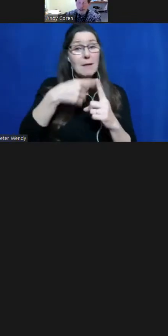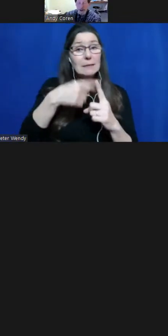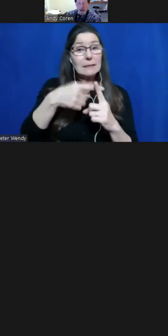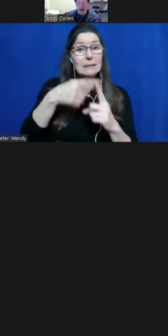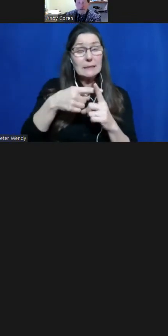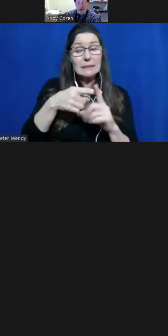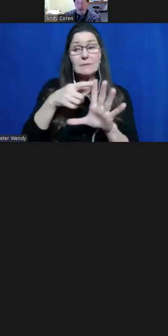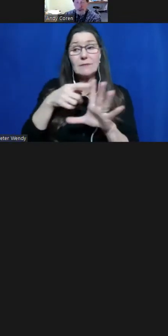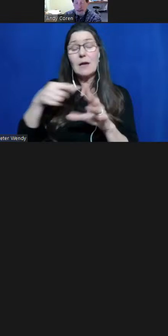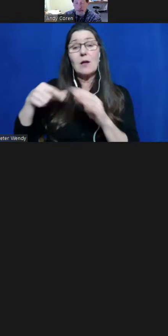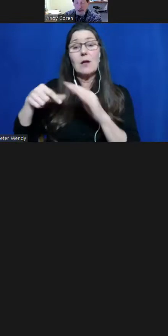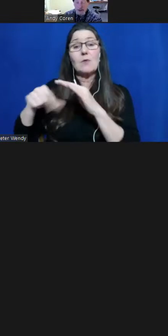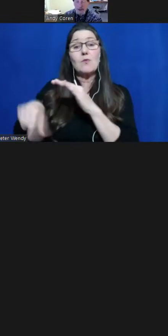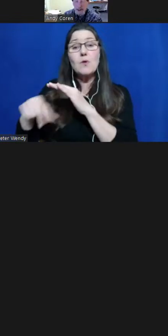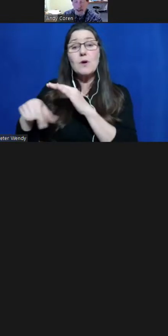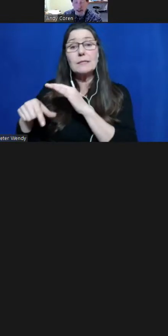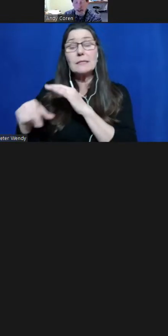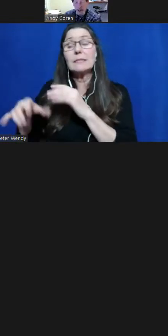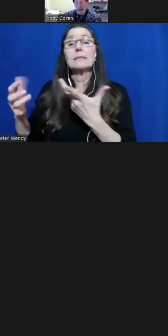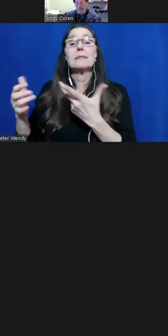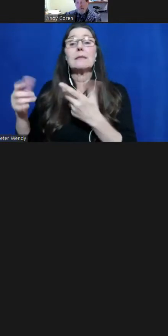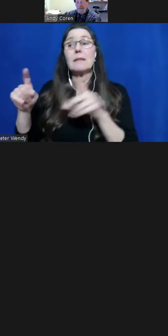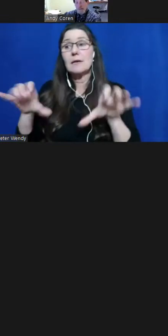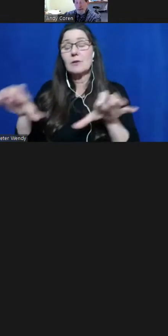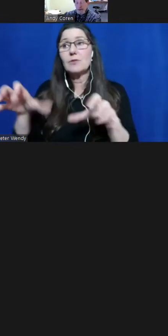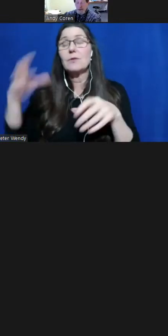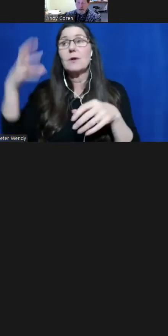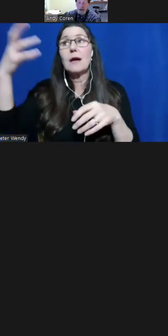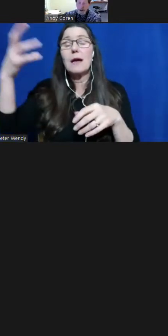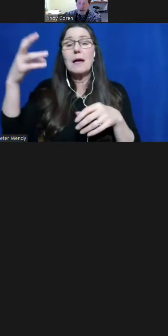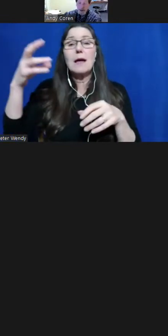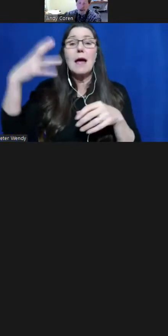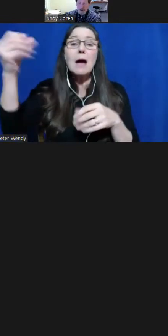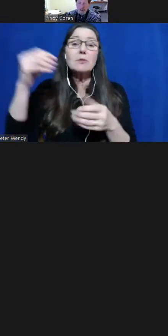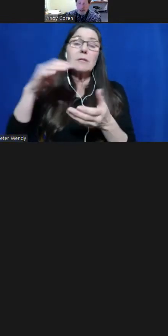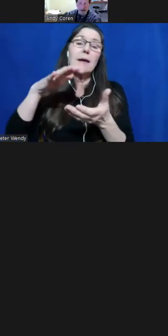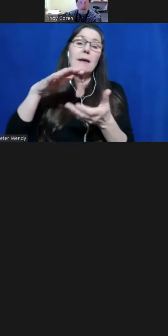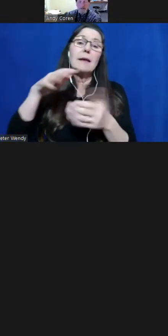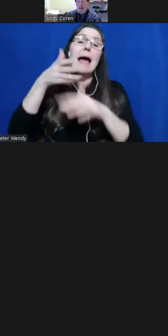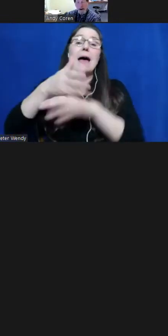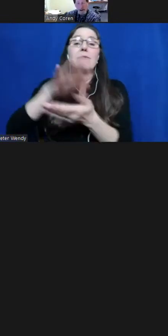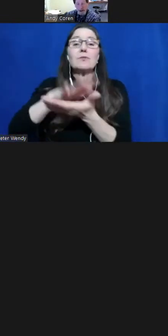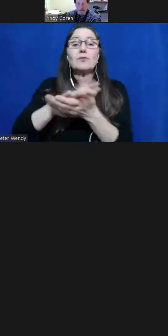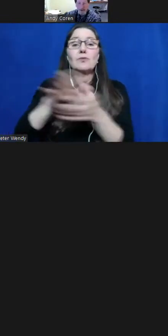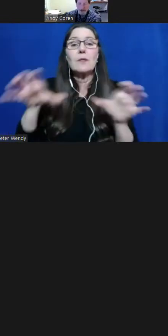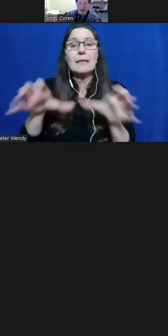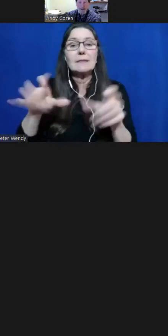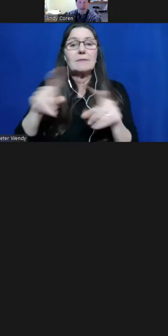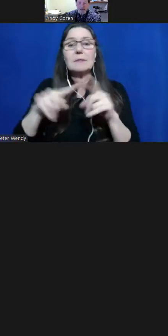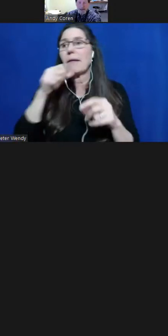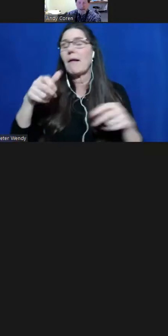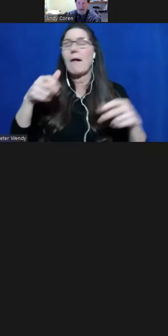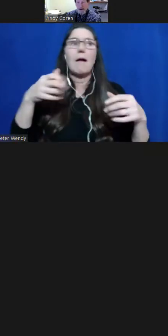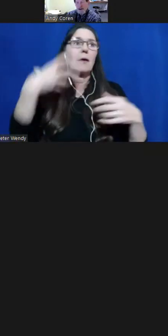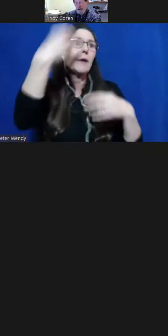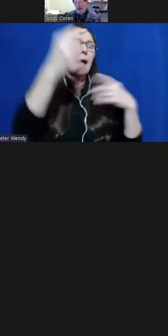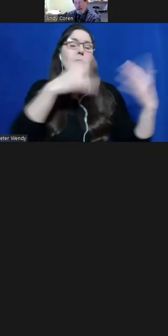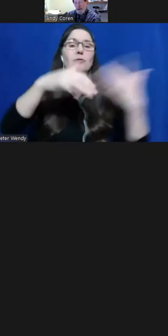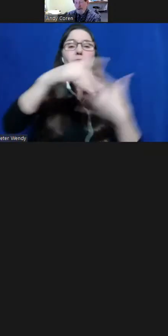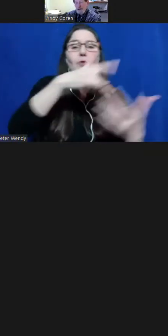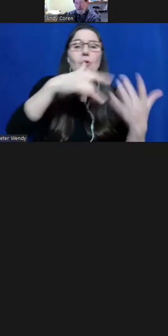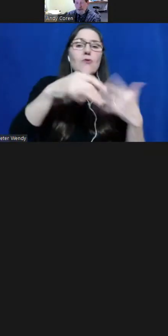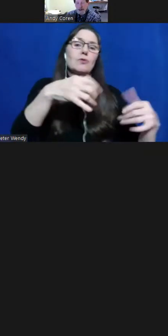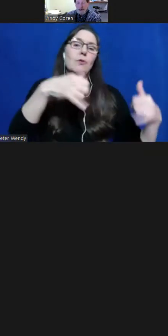do. Now they can do after school activities, but they shouldn't be out partying, for example. They are